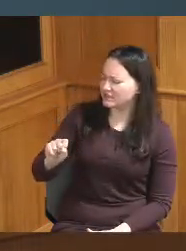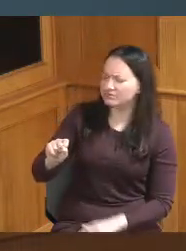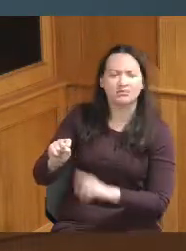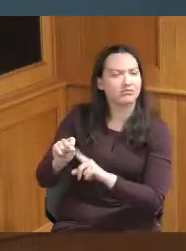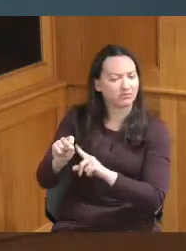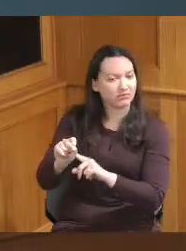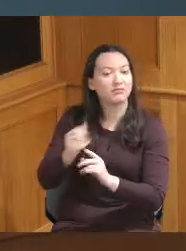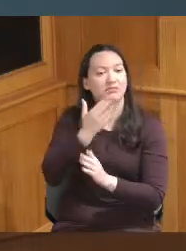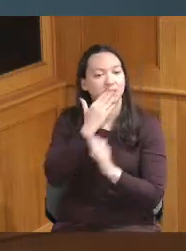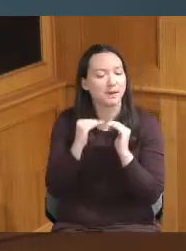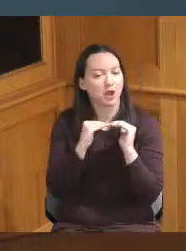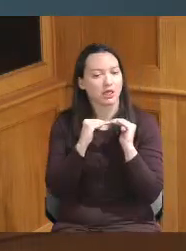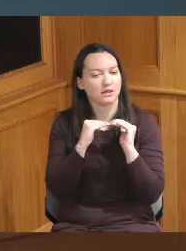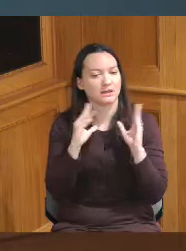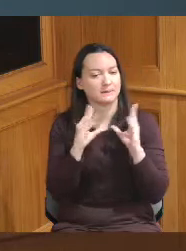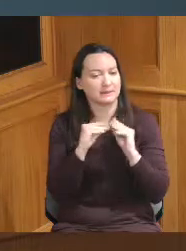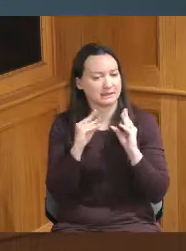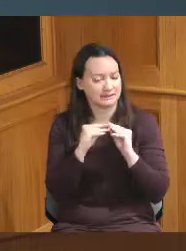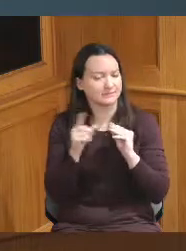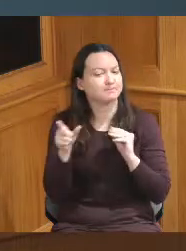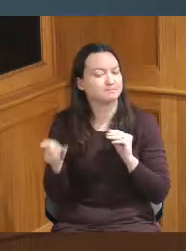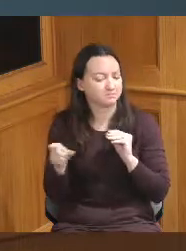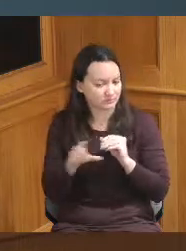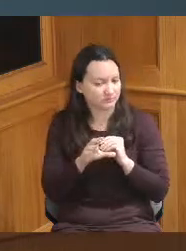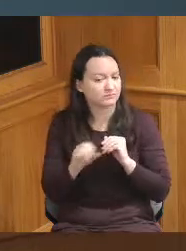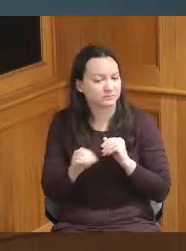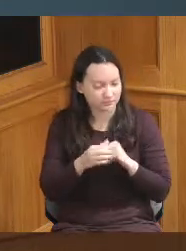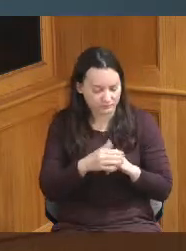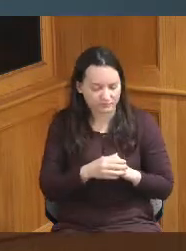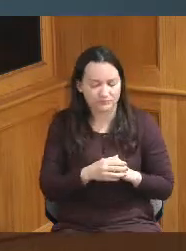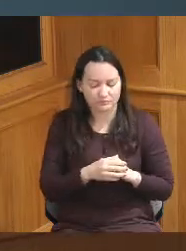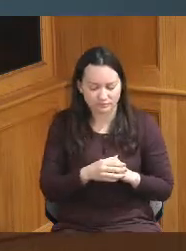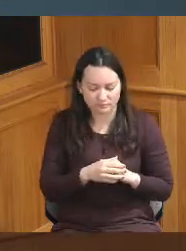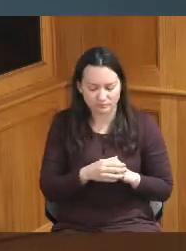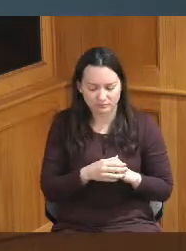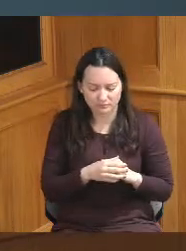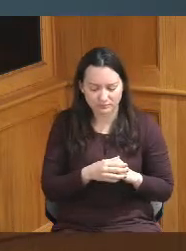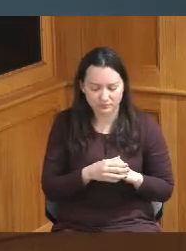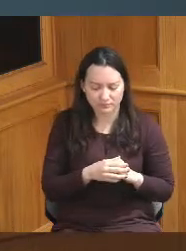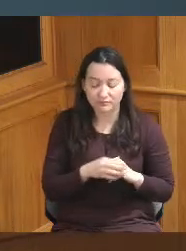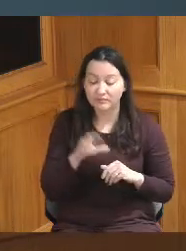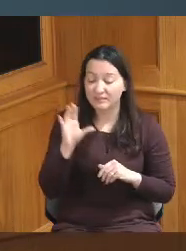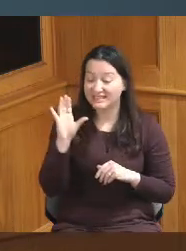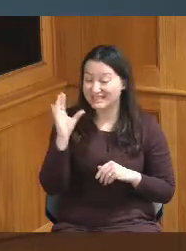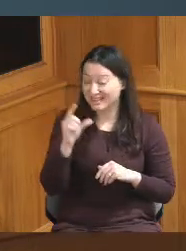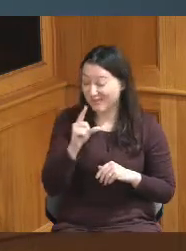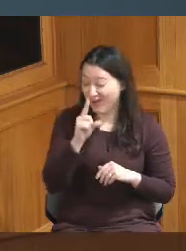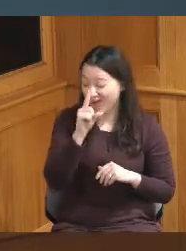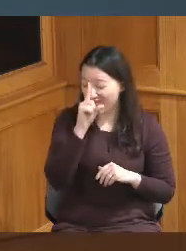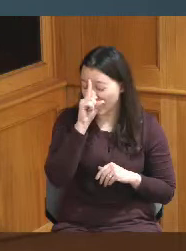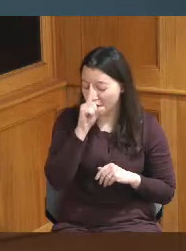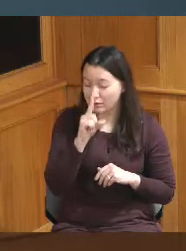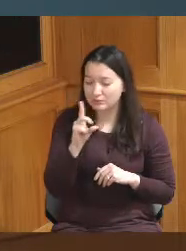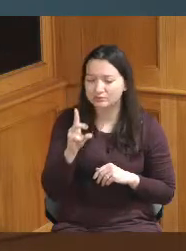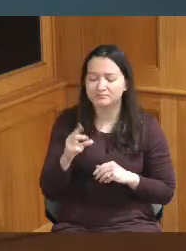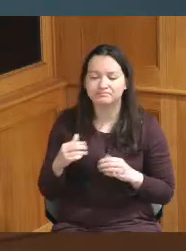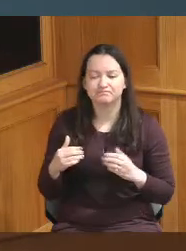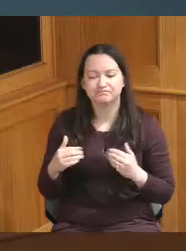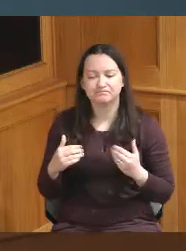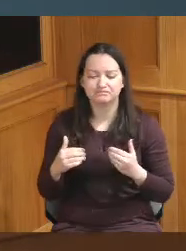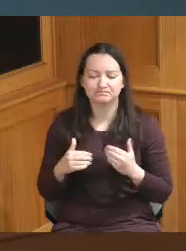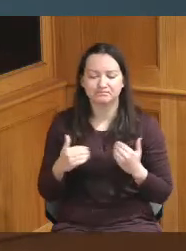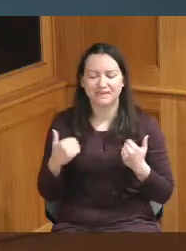thank my colleagues for meeting with them. The thought was looking at the amateur